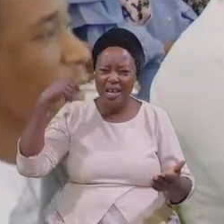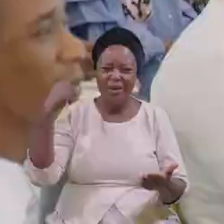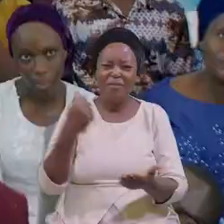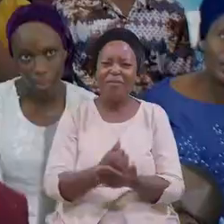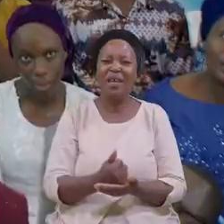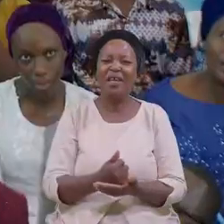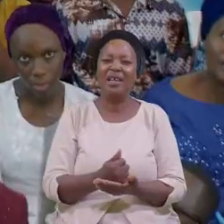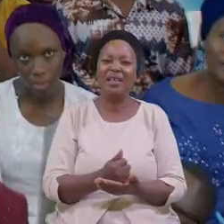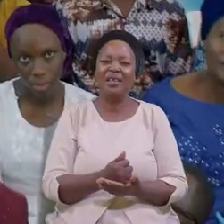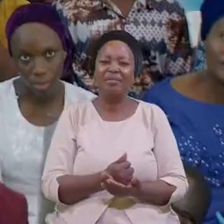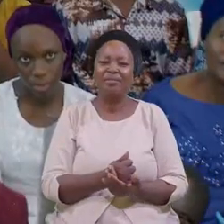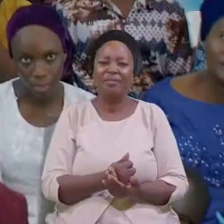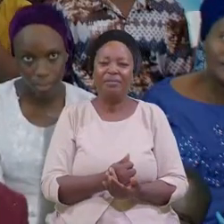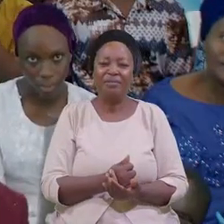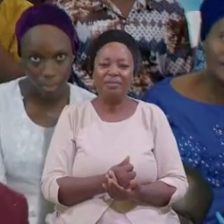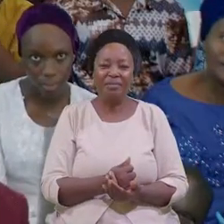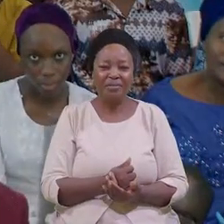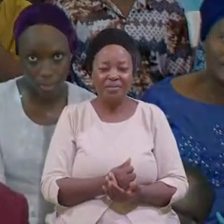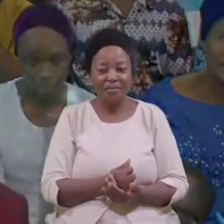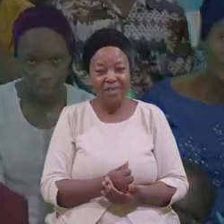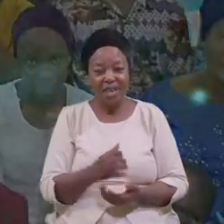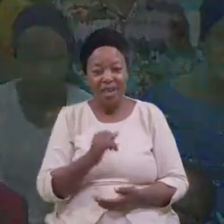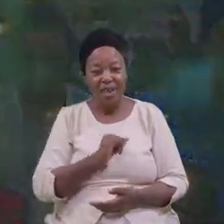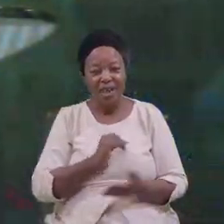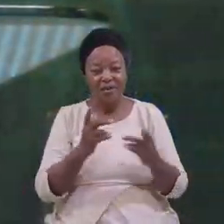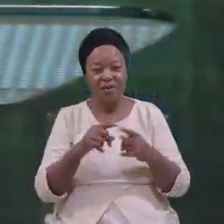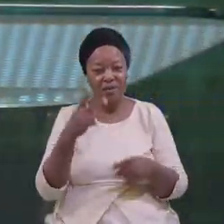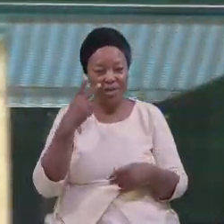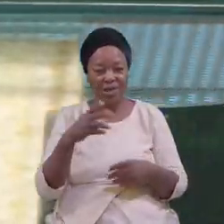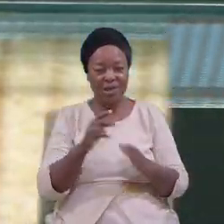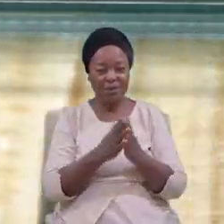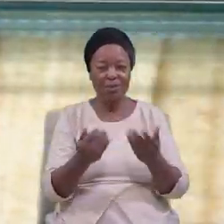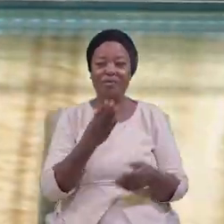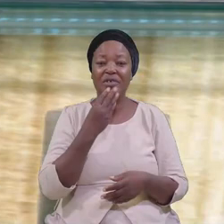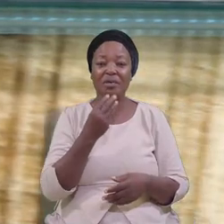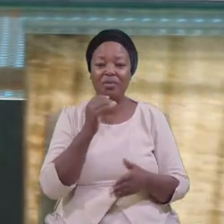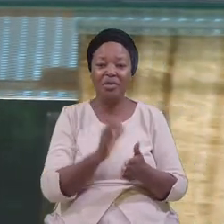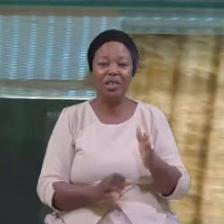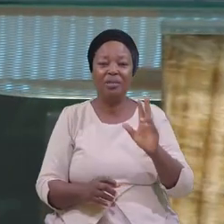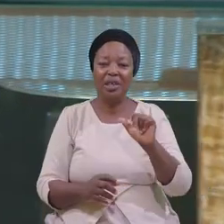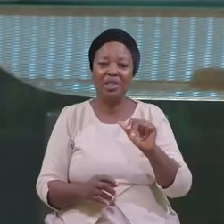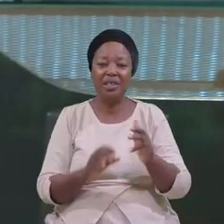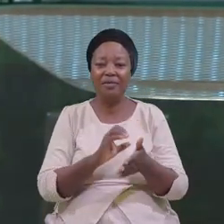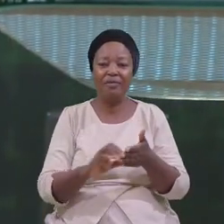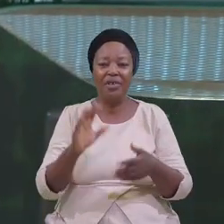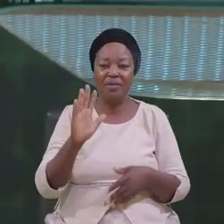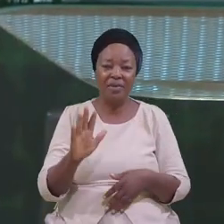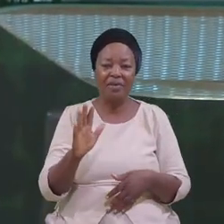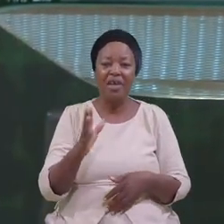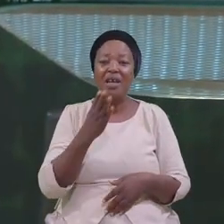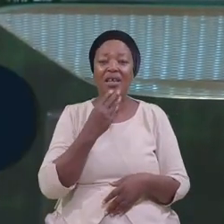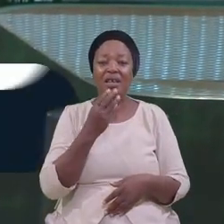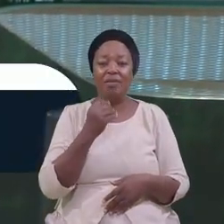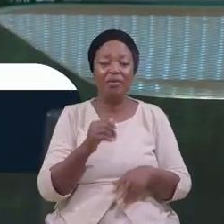Amen. I want you to look at Hebrews chapter 13, verse 5. Hebrews